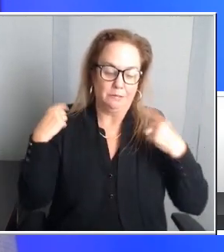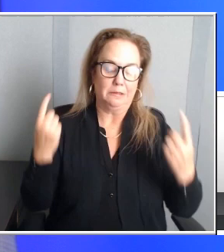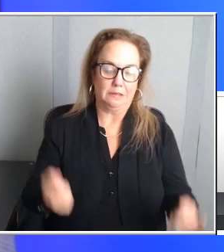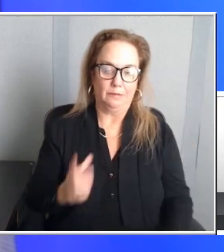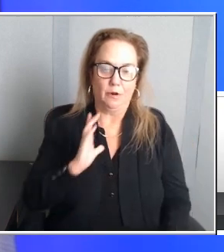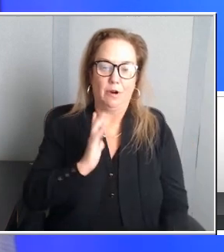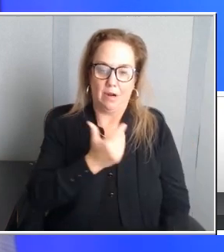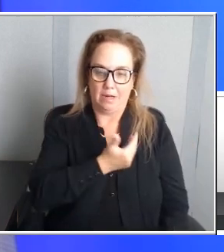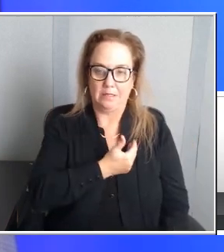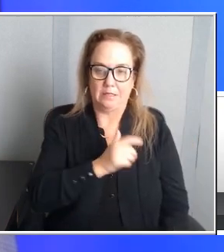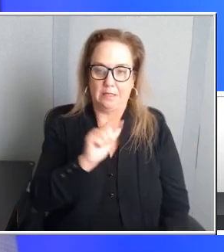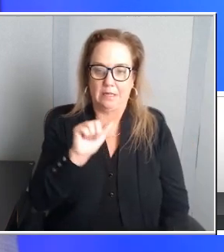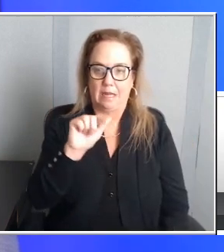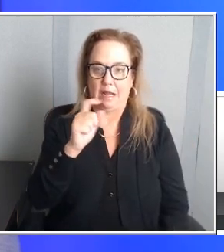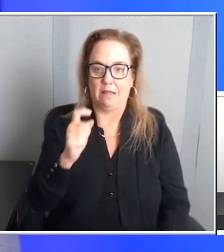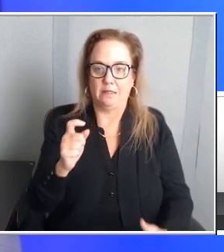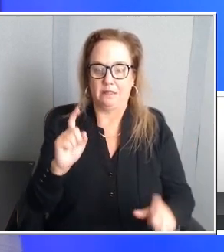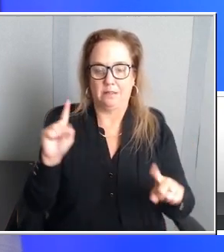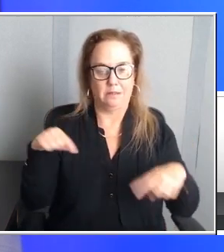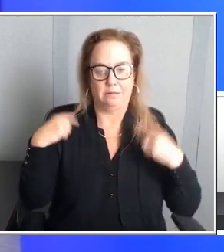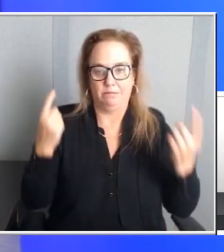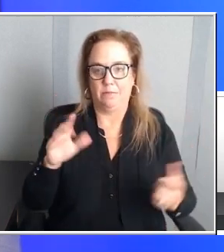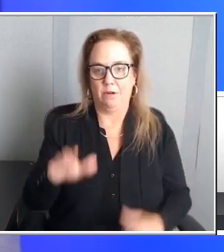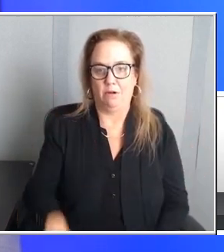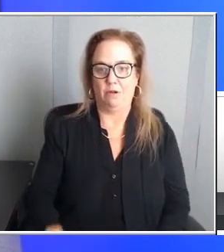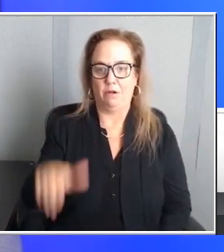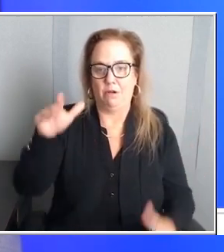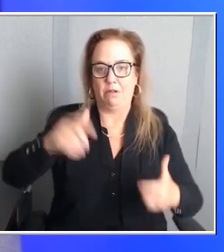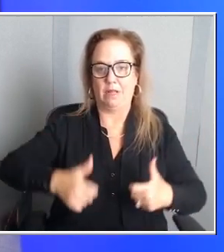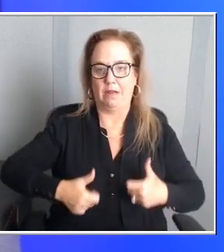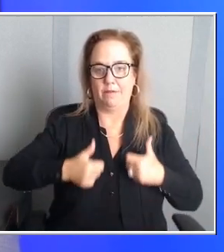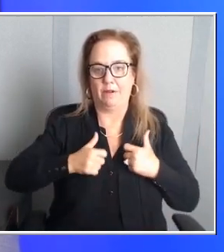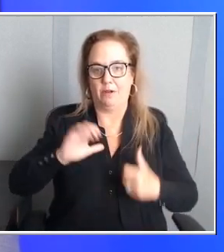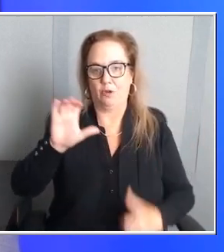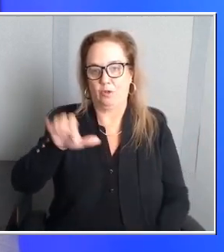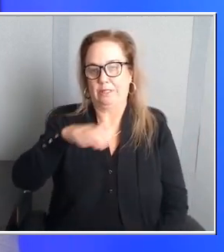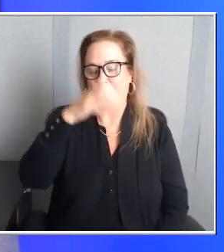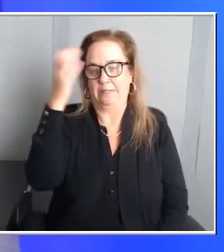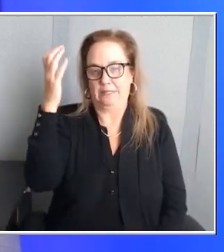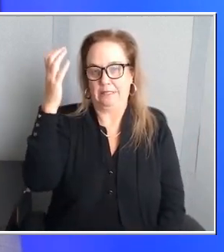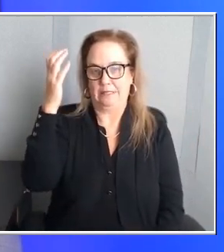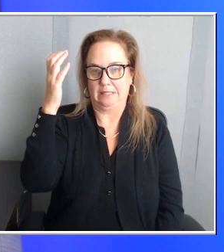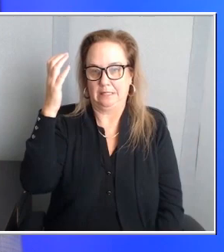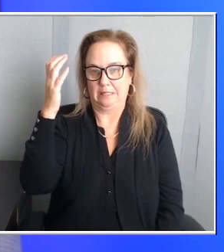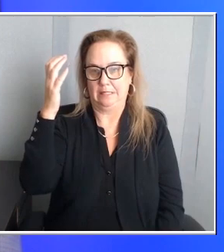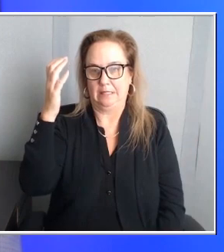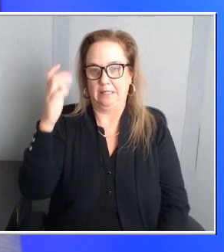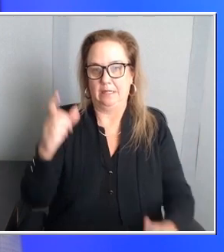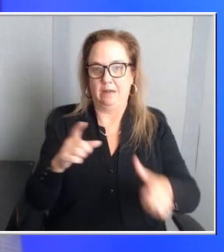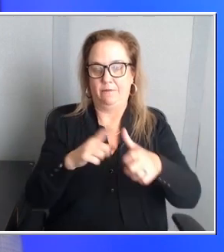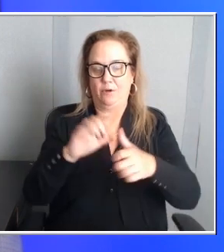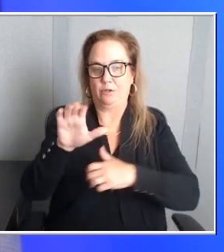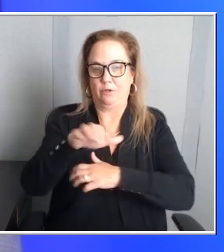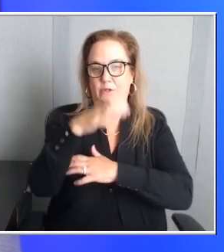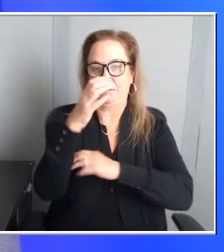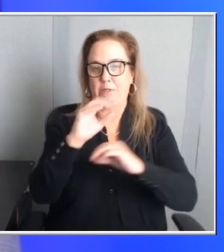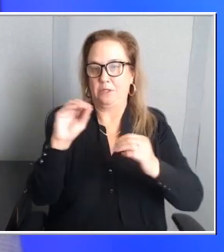Alex's whole life, like we were talking earlier, Christmas, he had his first Christmas where he didn't have a